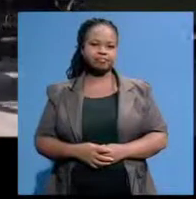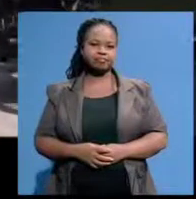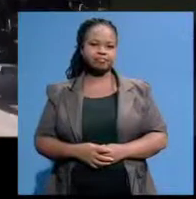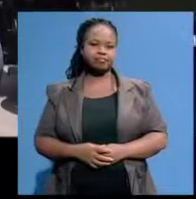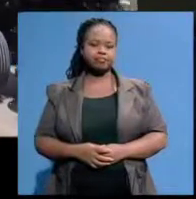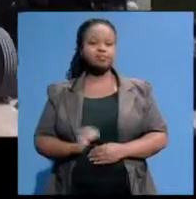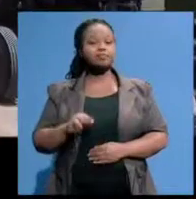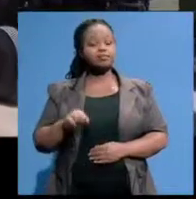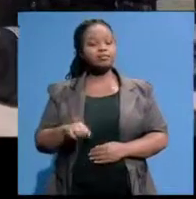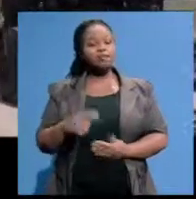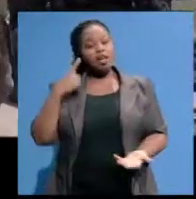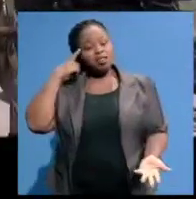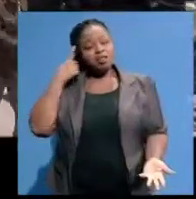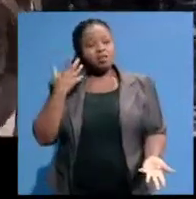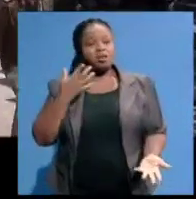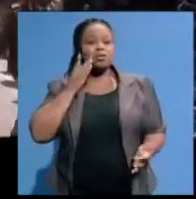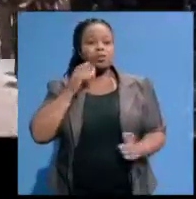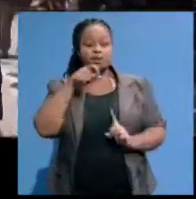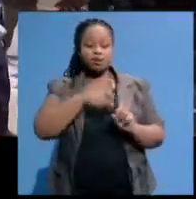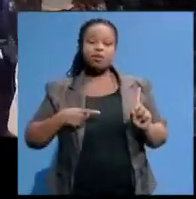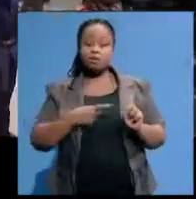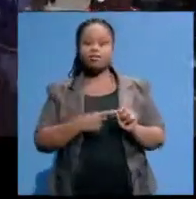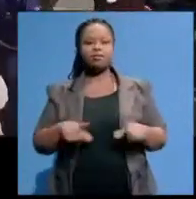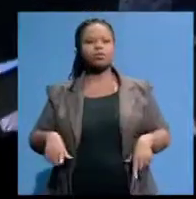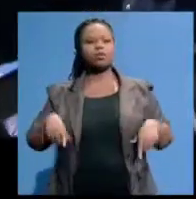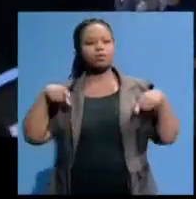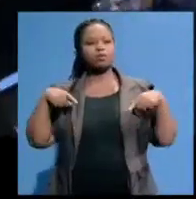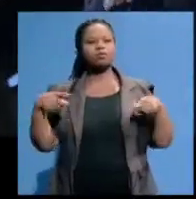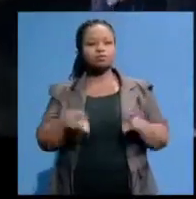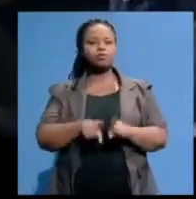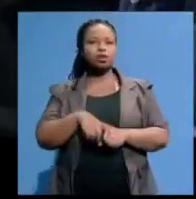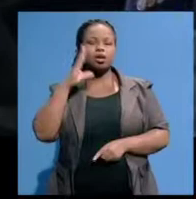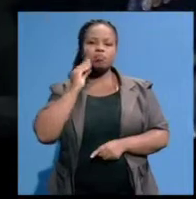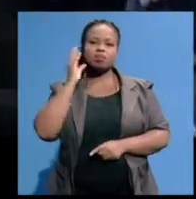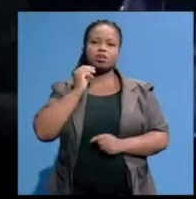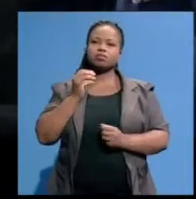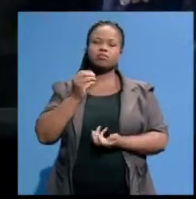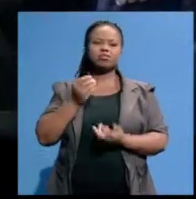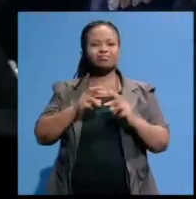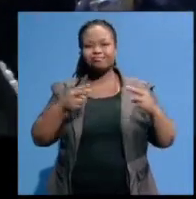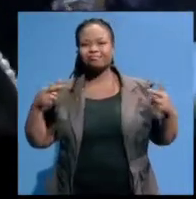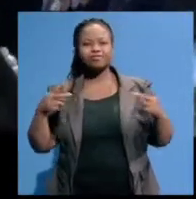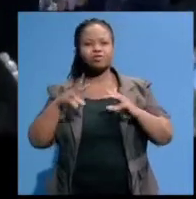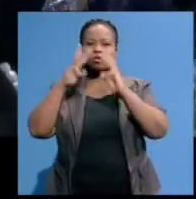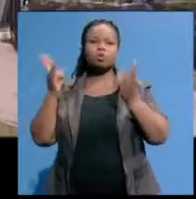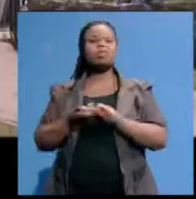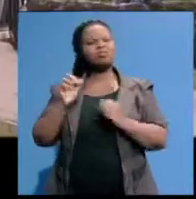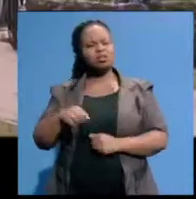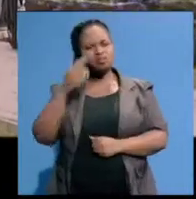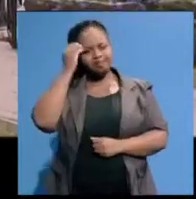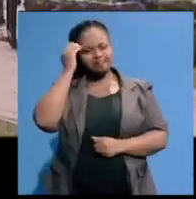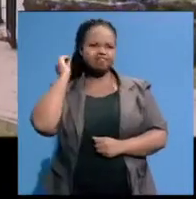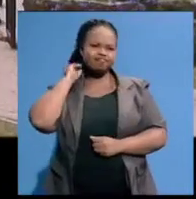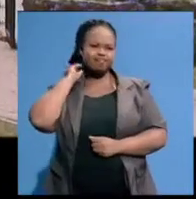I think when a man who has lived as much as he has and experienced the world as much as he has, when he lets go and he allows his heart to speak